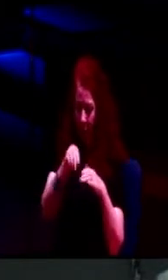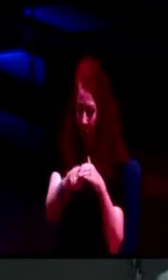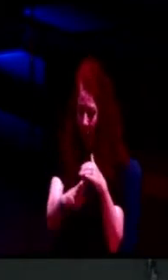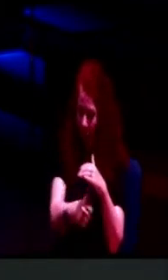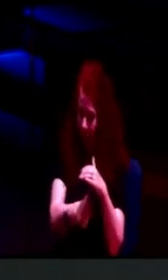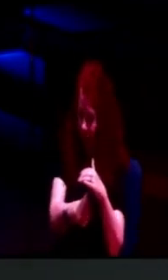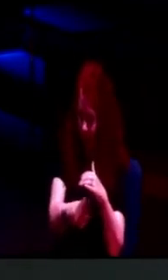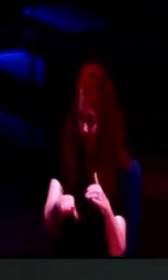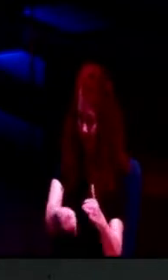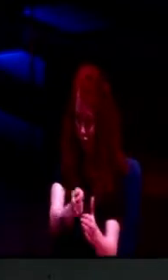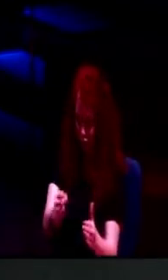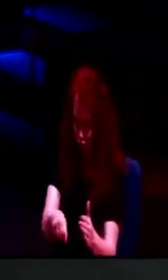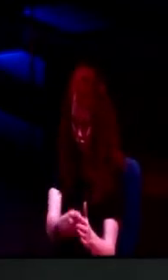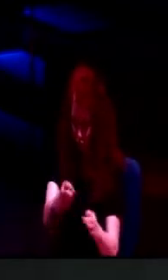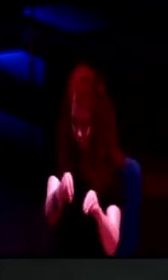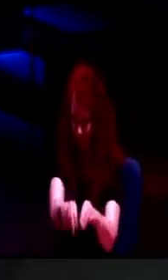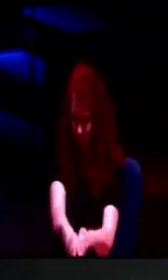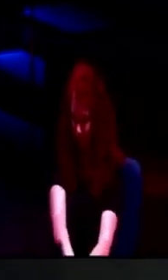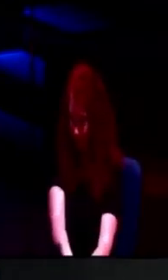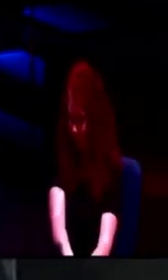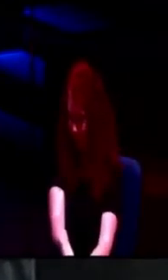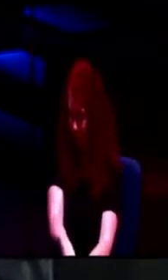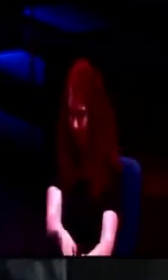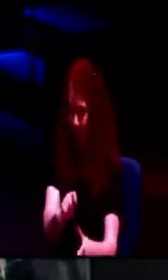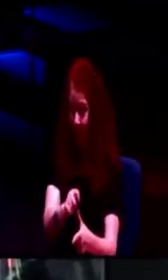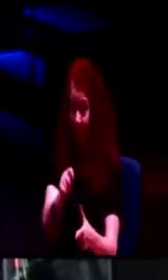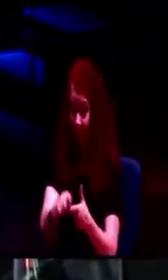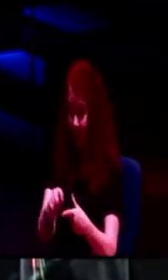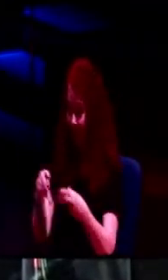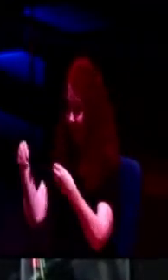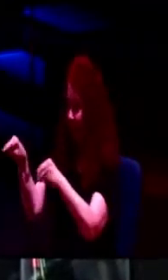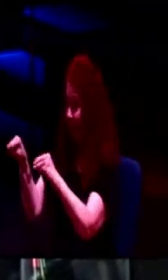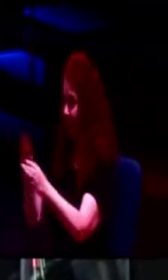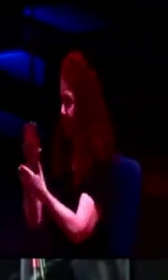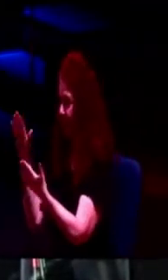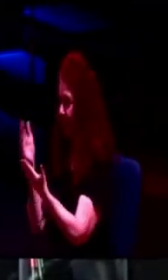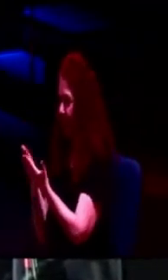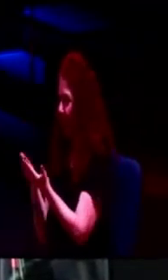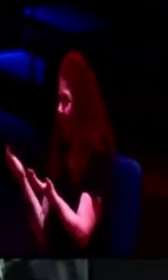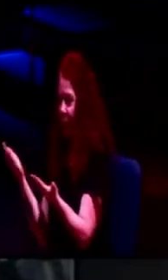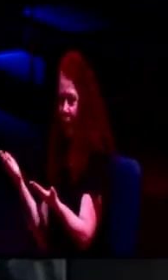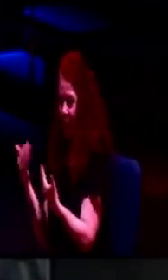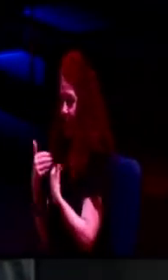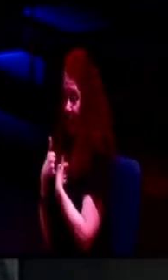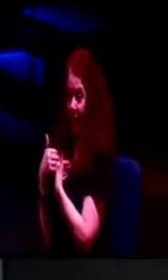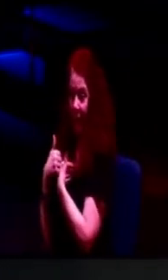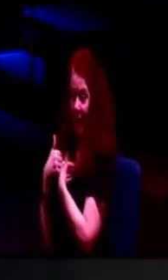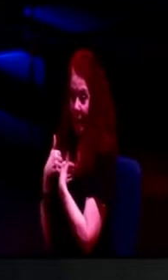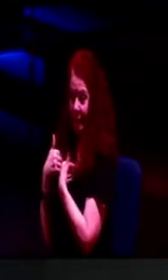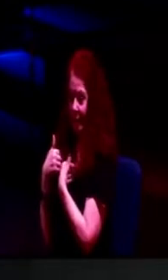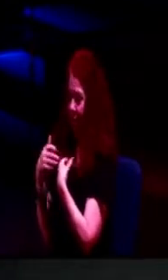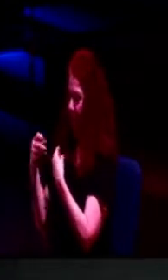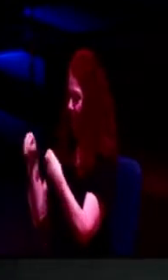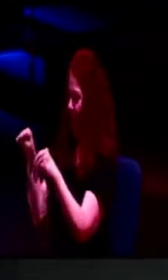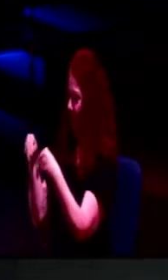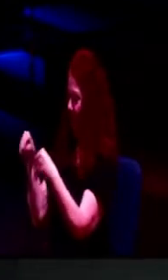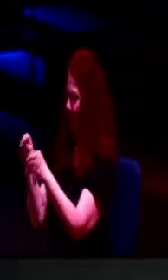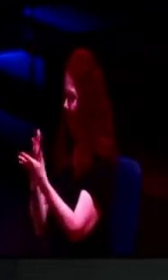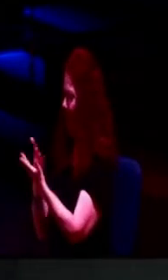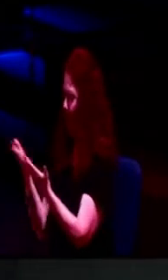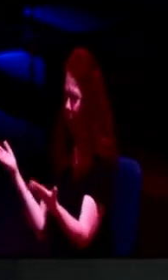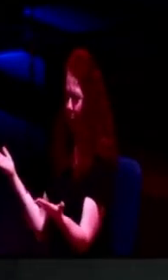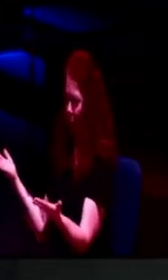sells everything that he owns. Nothing else is important as buying that field and this treasure. And that's what Jesus said the kingdom of heaven is like. He goes